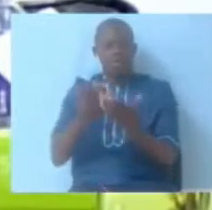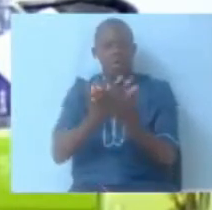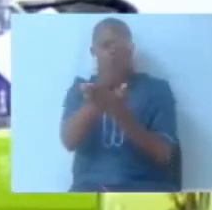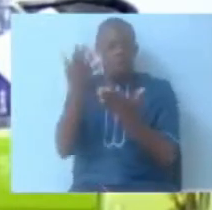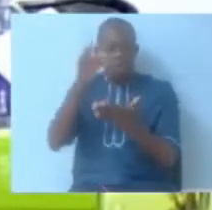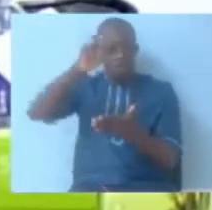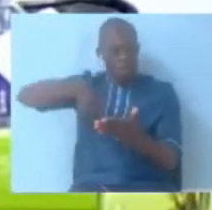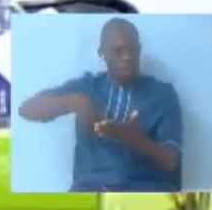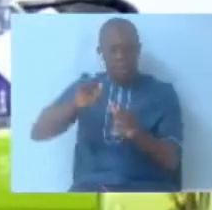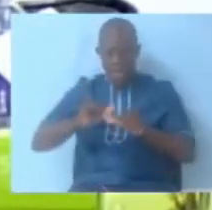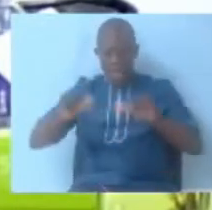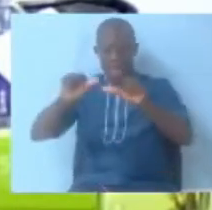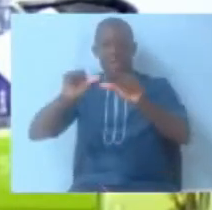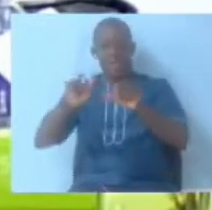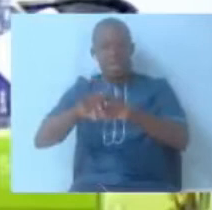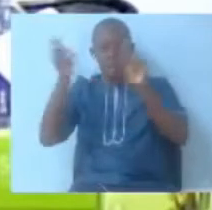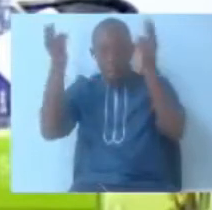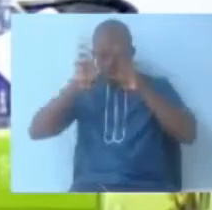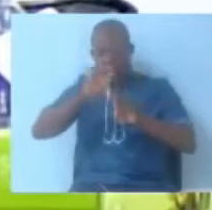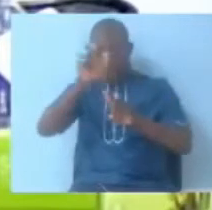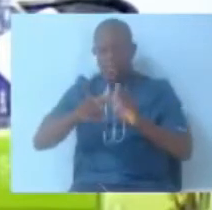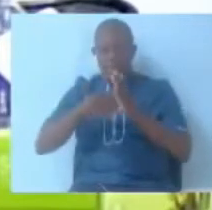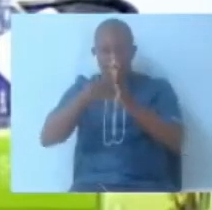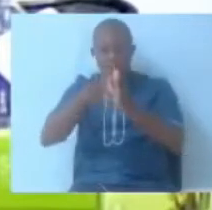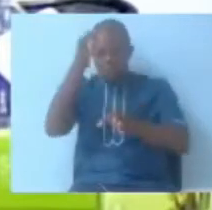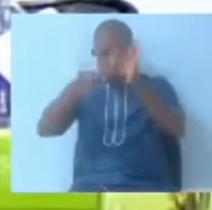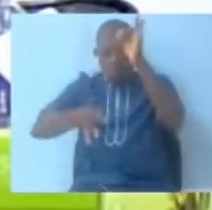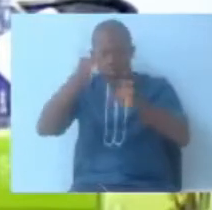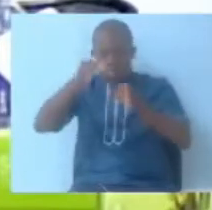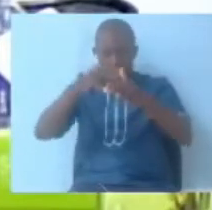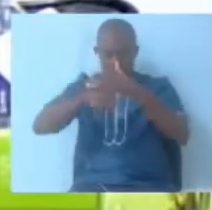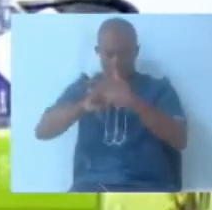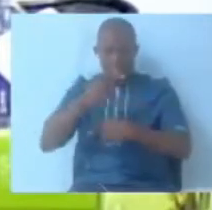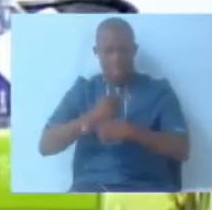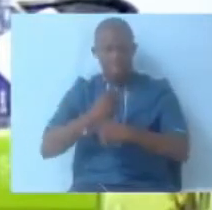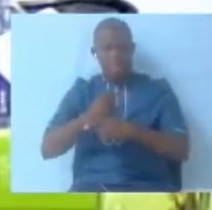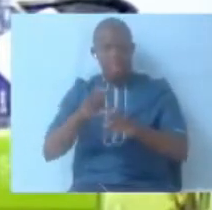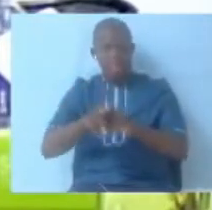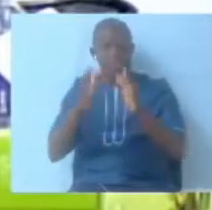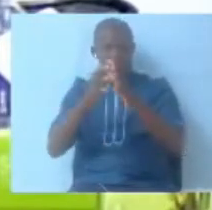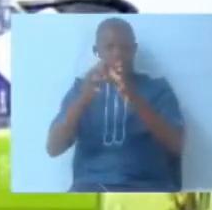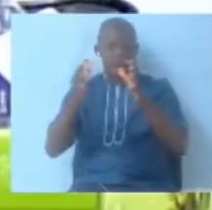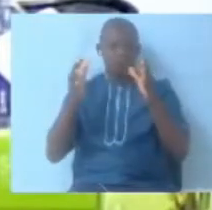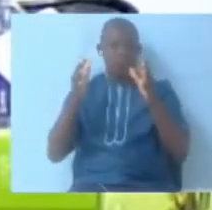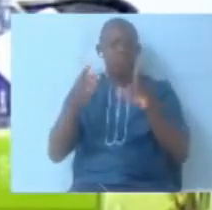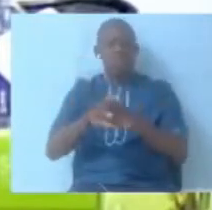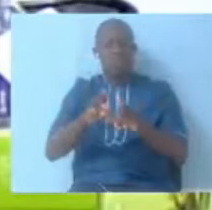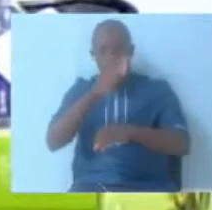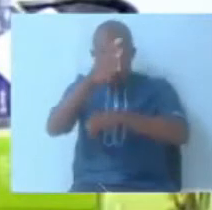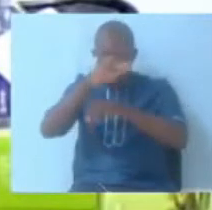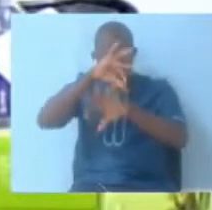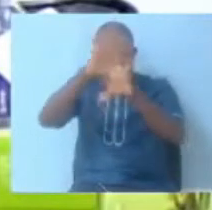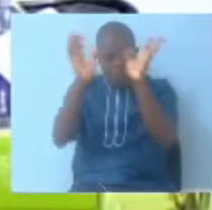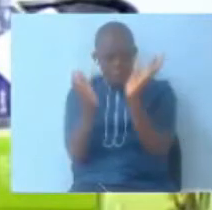of magistrates, magistrate courts in the Gambia is the widest in the entire Commonwealth. Commonwealth tundo